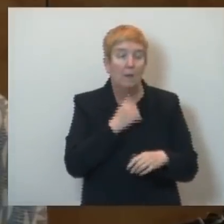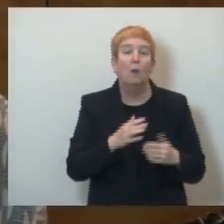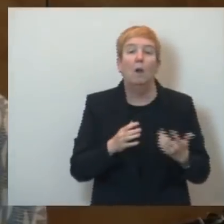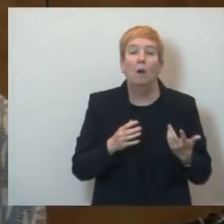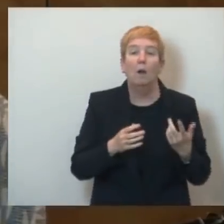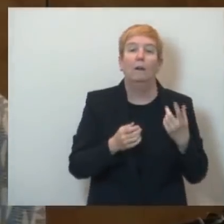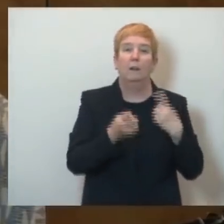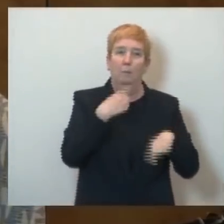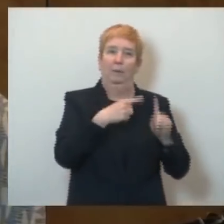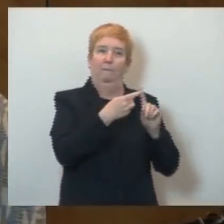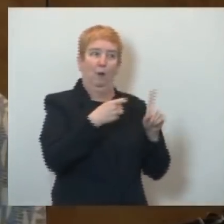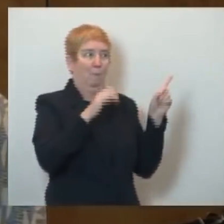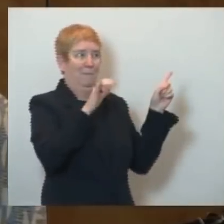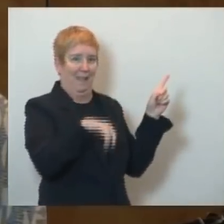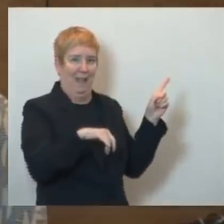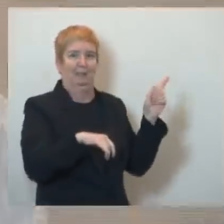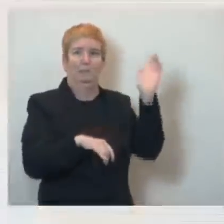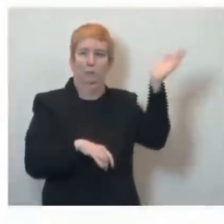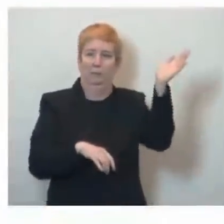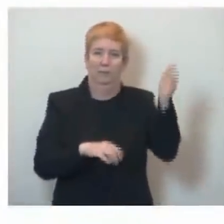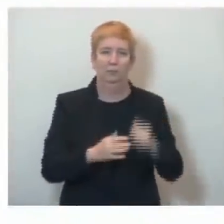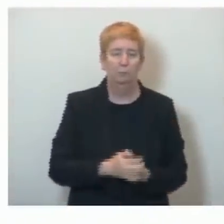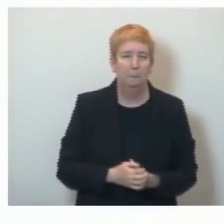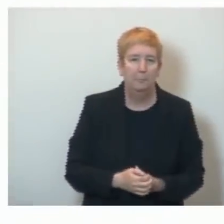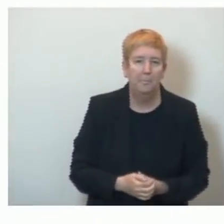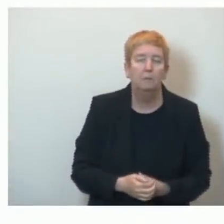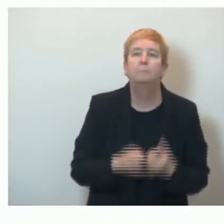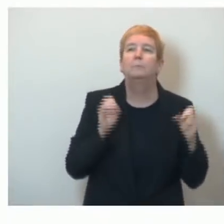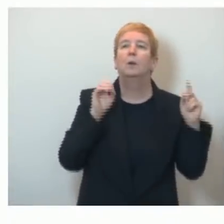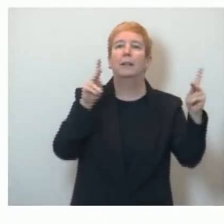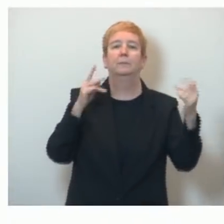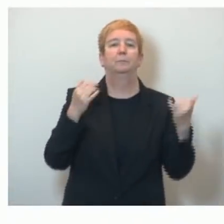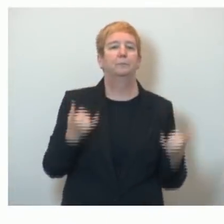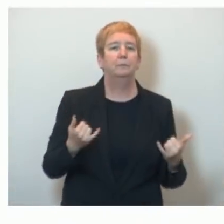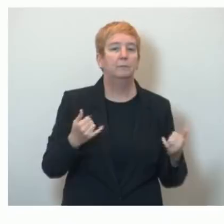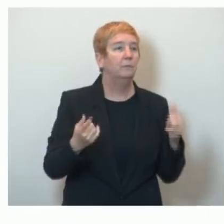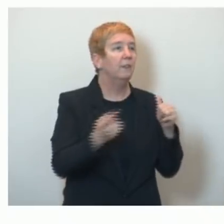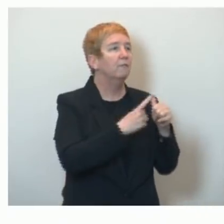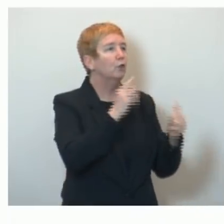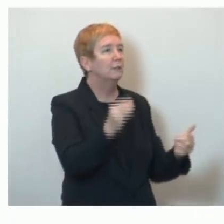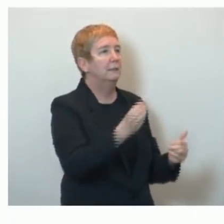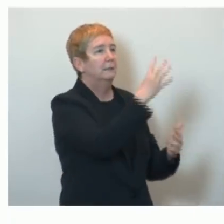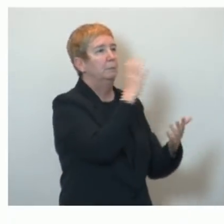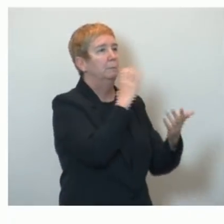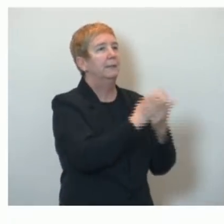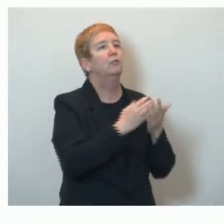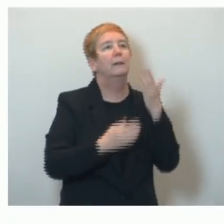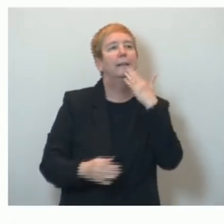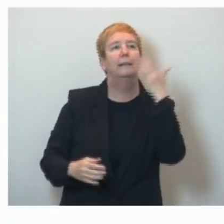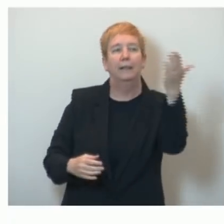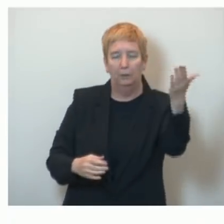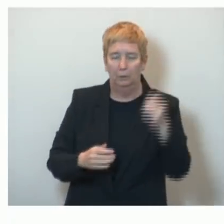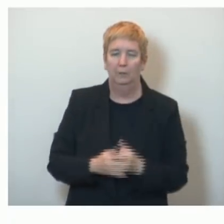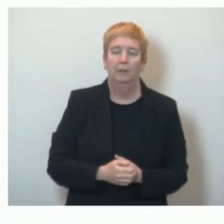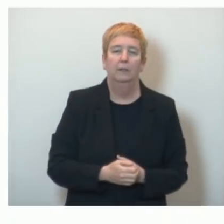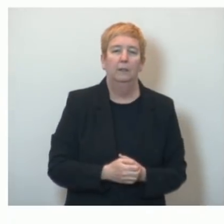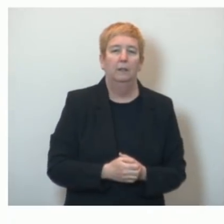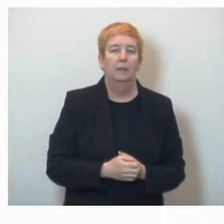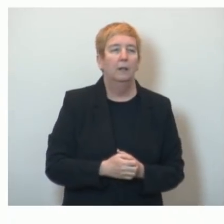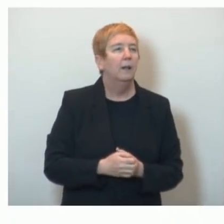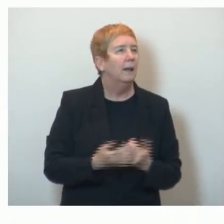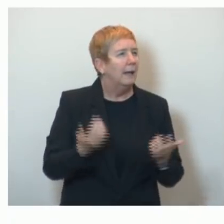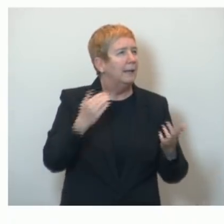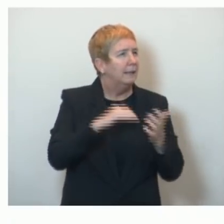coming from that presentation as well. So if I could have that first slide, please. Thank you very much. I wanted to just,